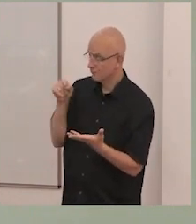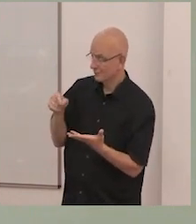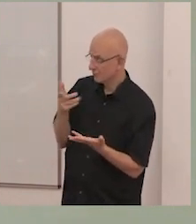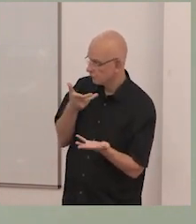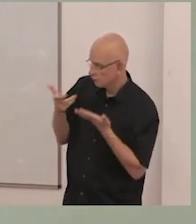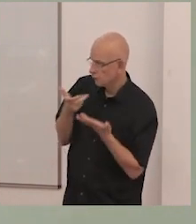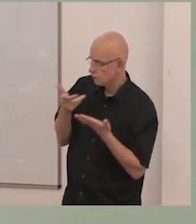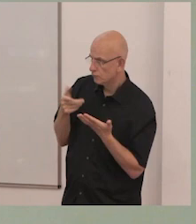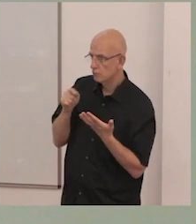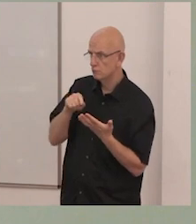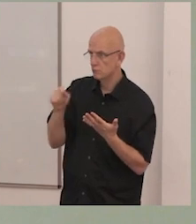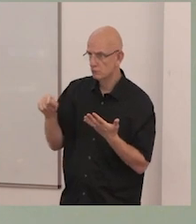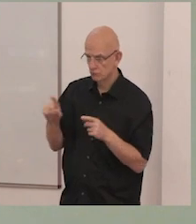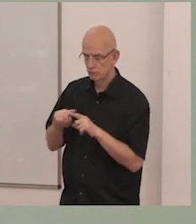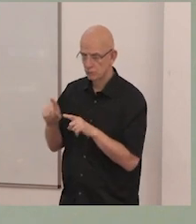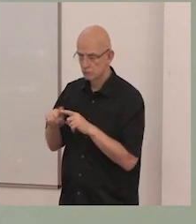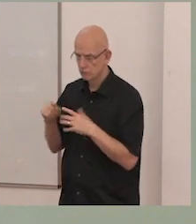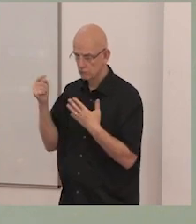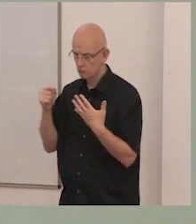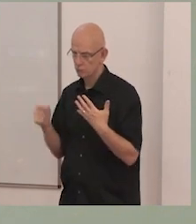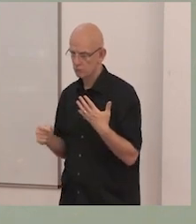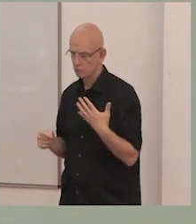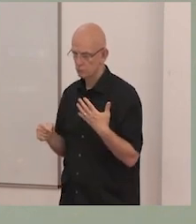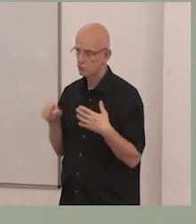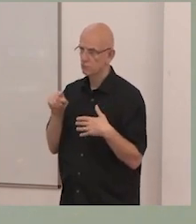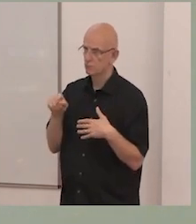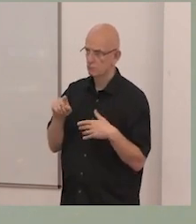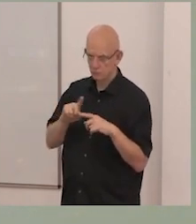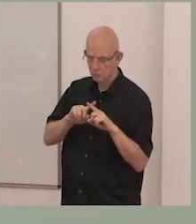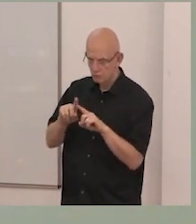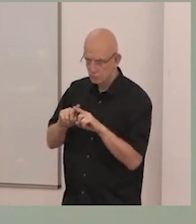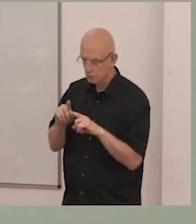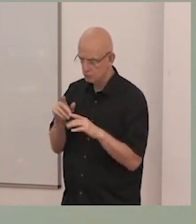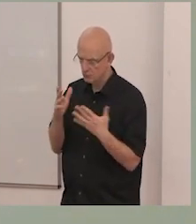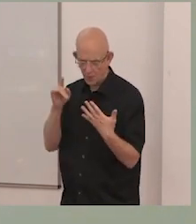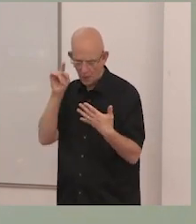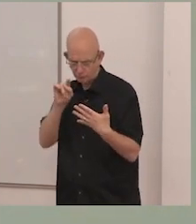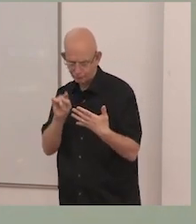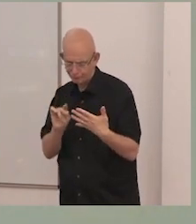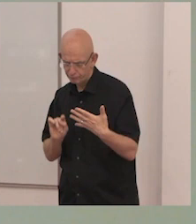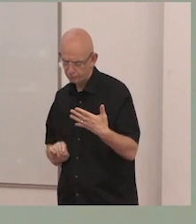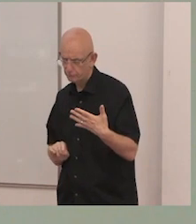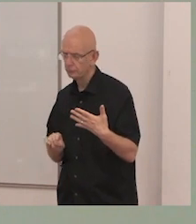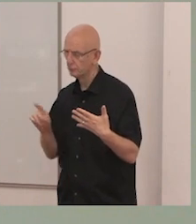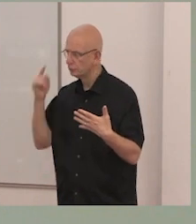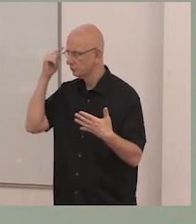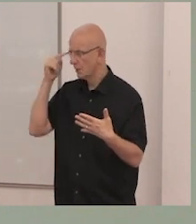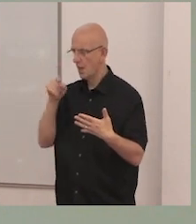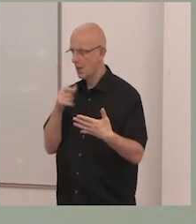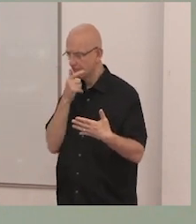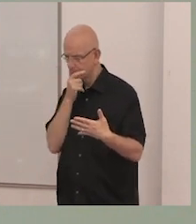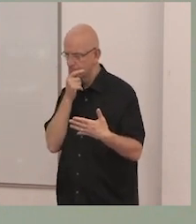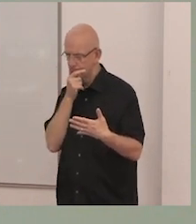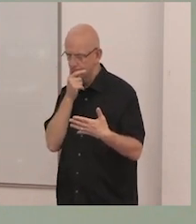and you come to cluster was 7. Now it's, I think, letter F, which is